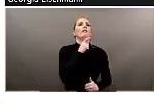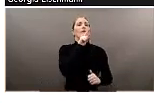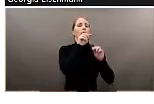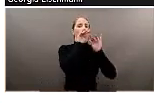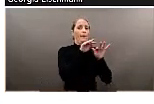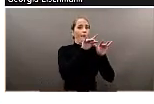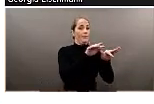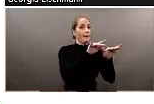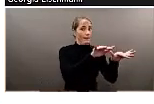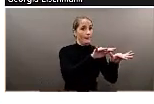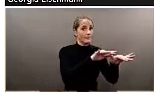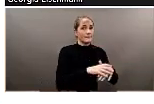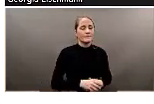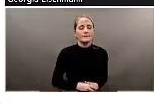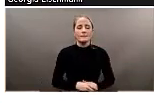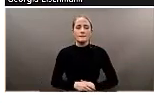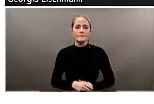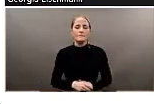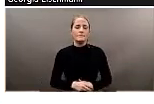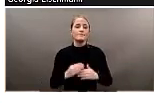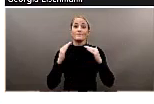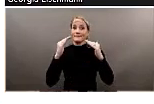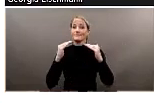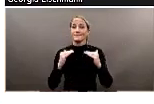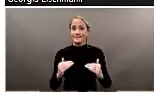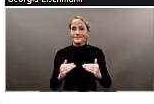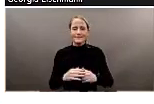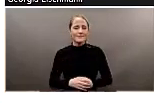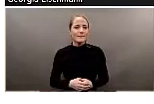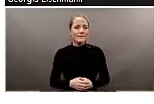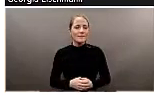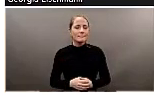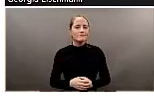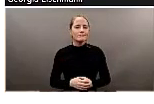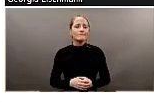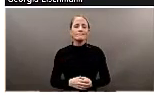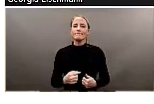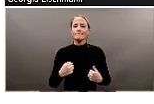of the body to be spread and then ingested. Next slide.